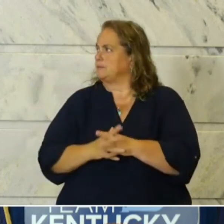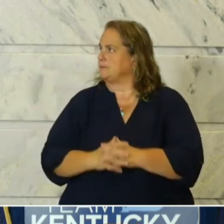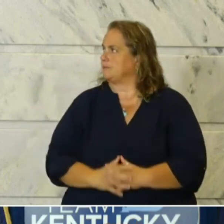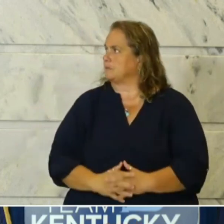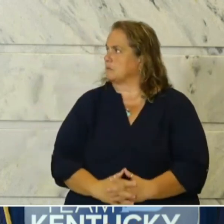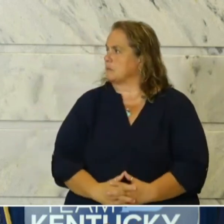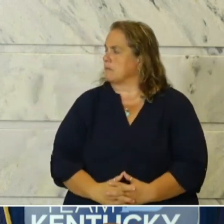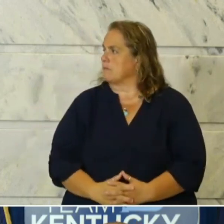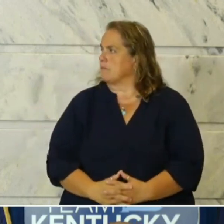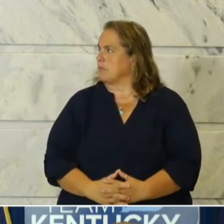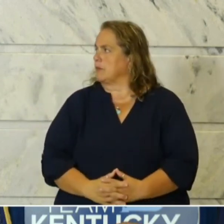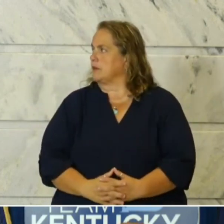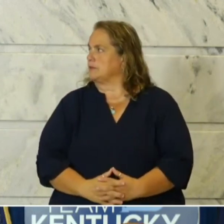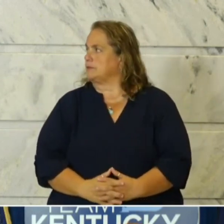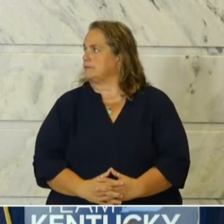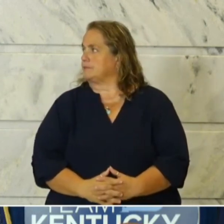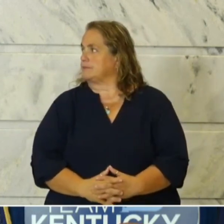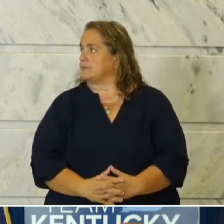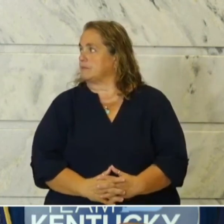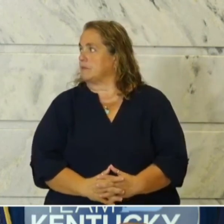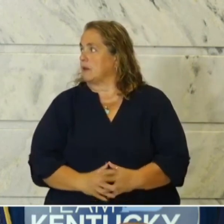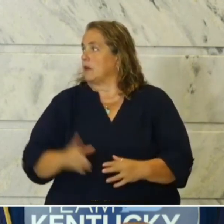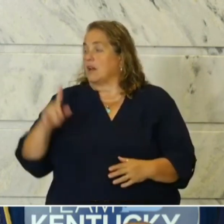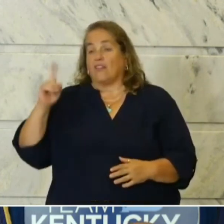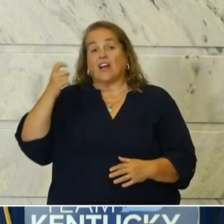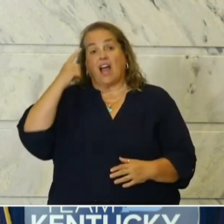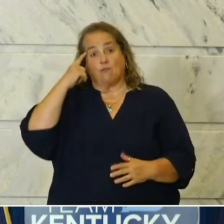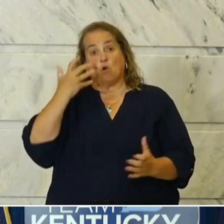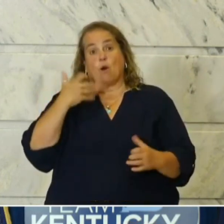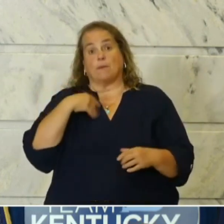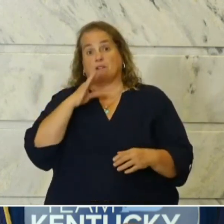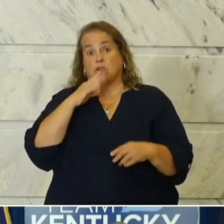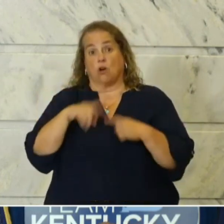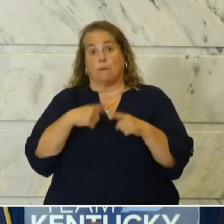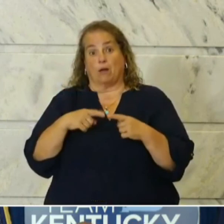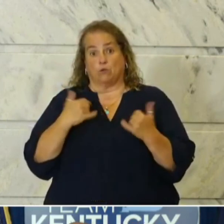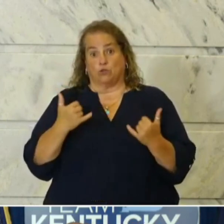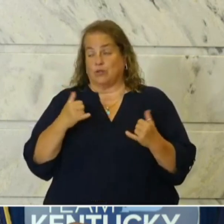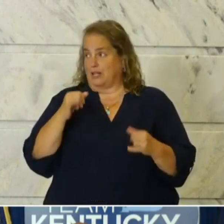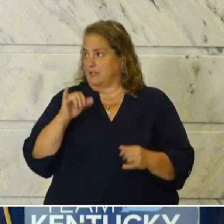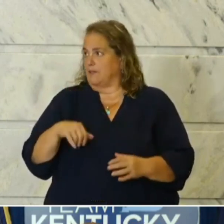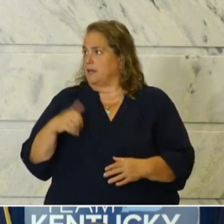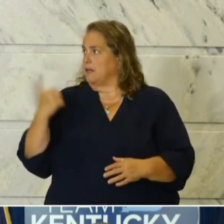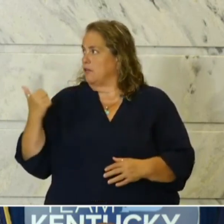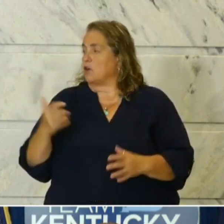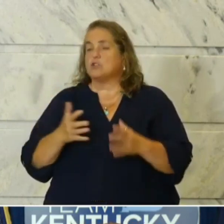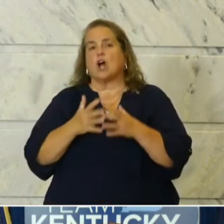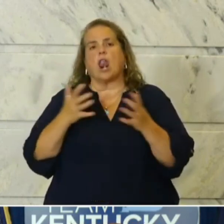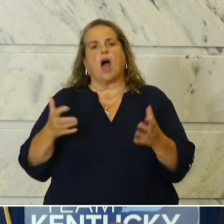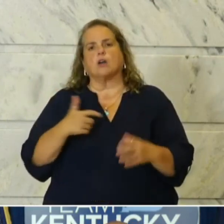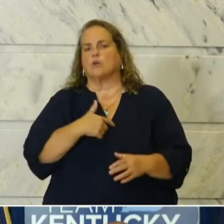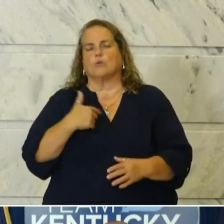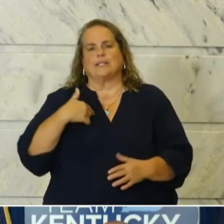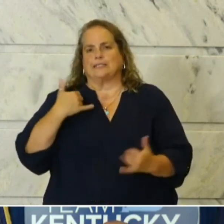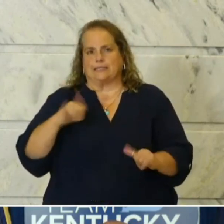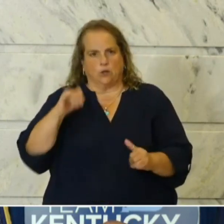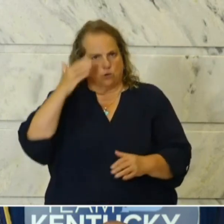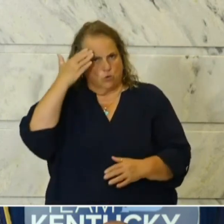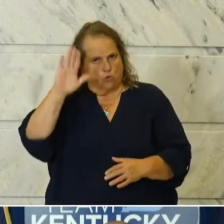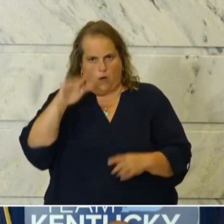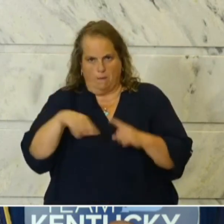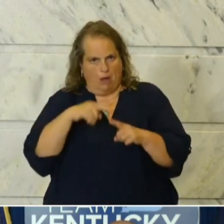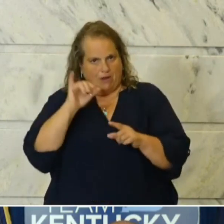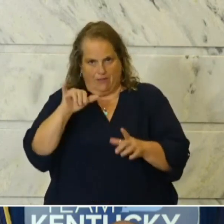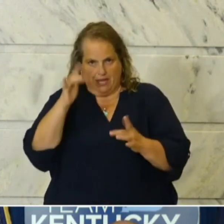the governor asked me specifically to talk about today. There's a lot we still don't know about this disease.